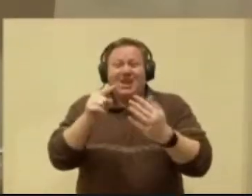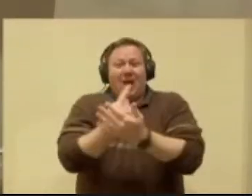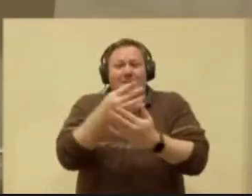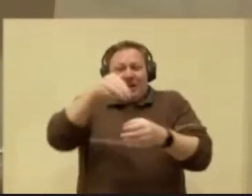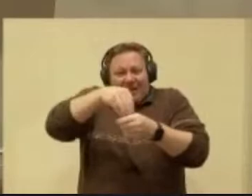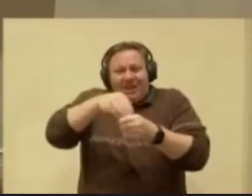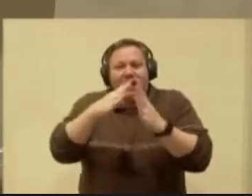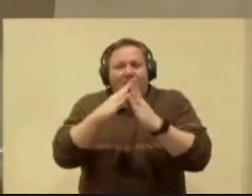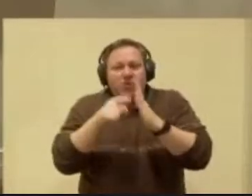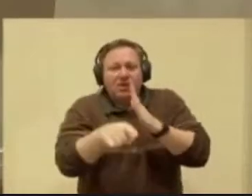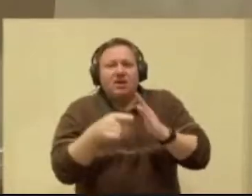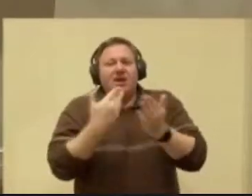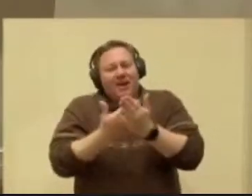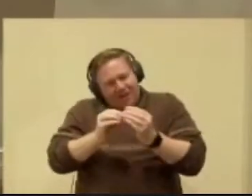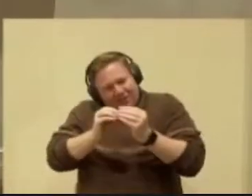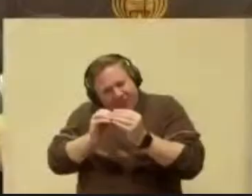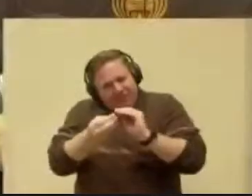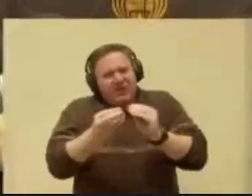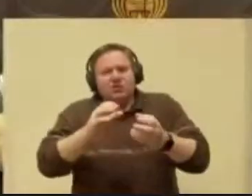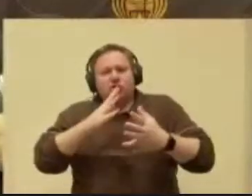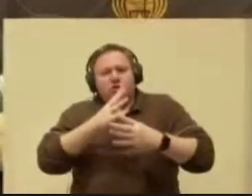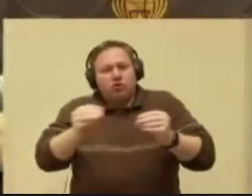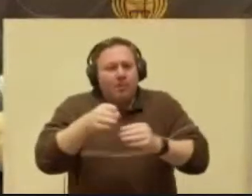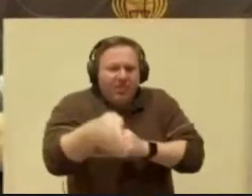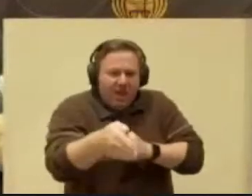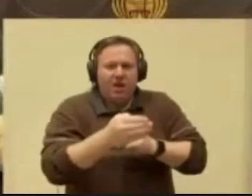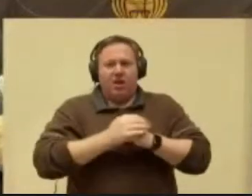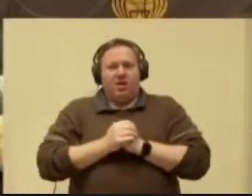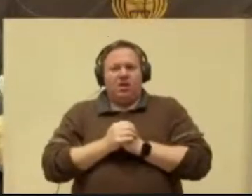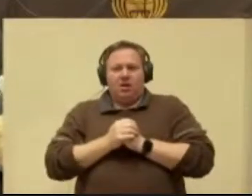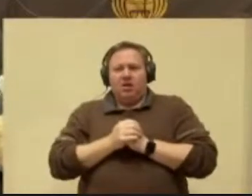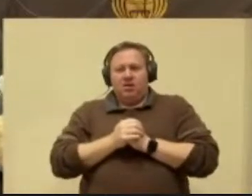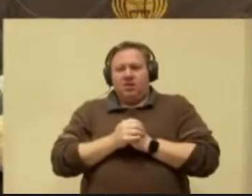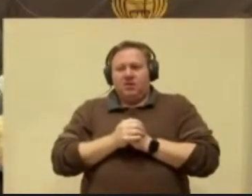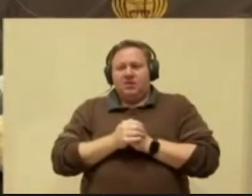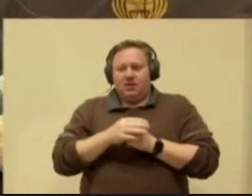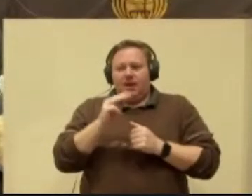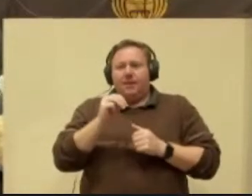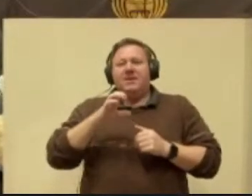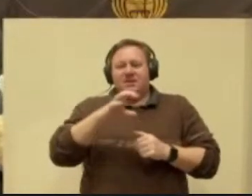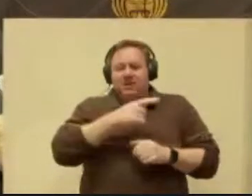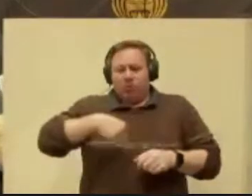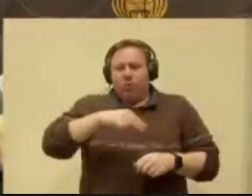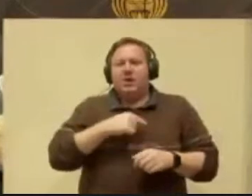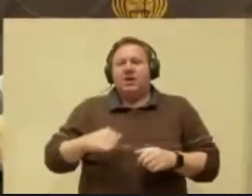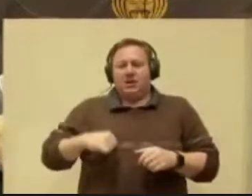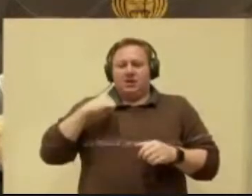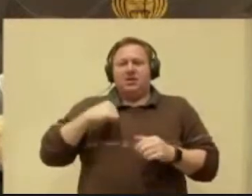we are able to nip it in the bag emisi rata really distracted already